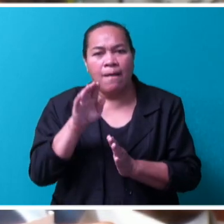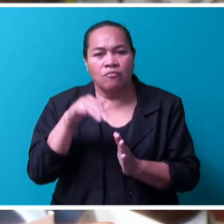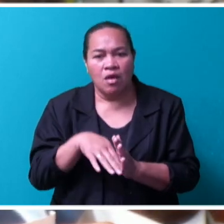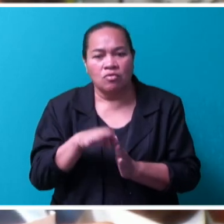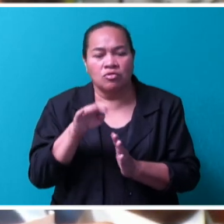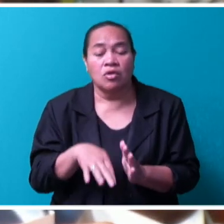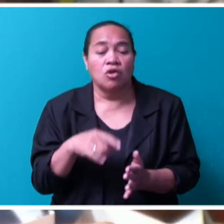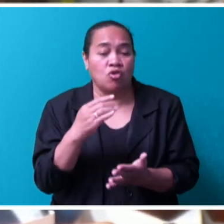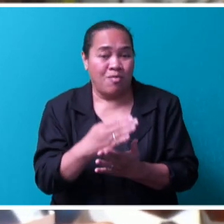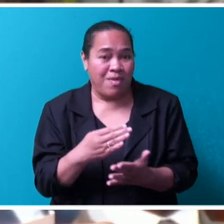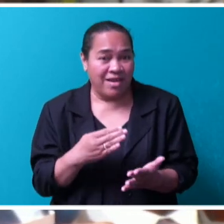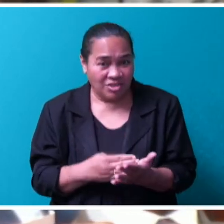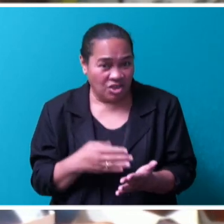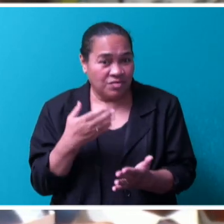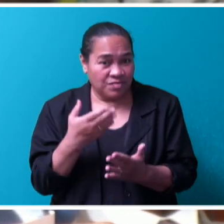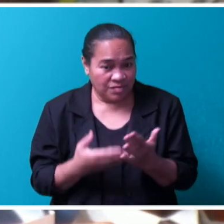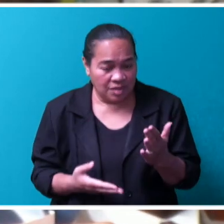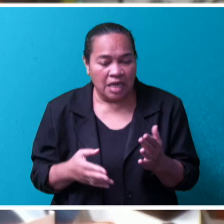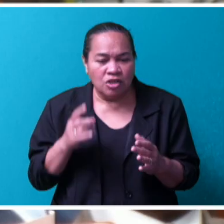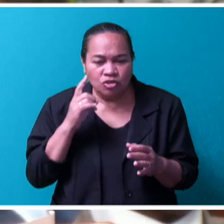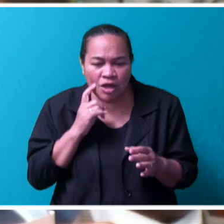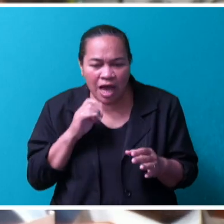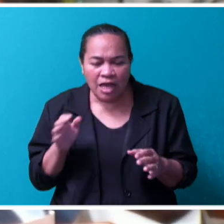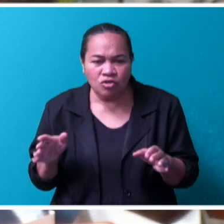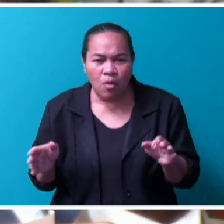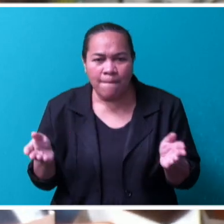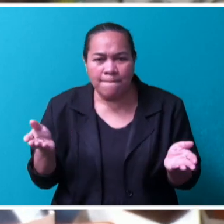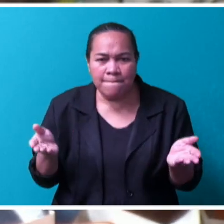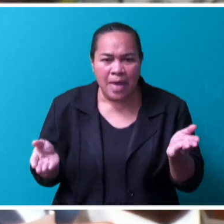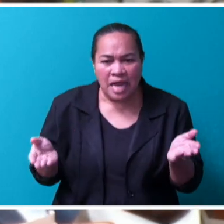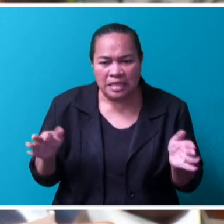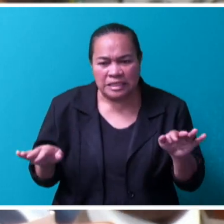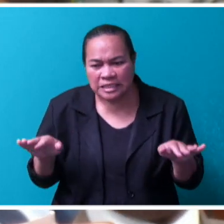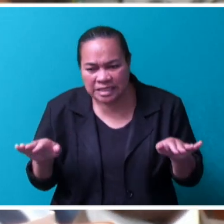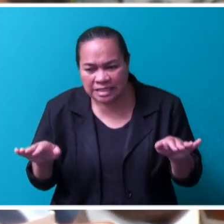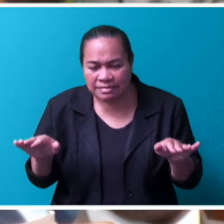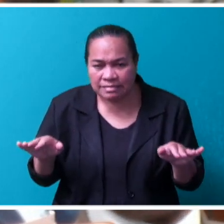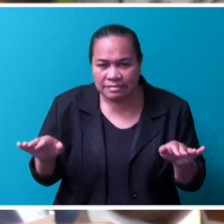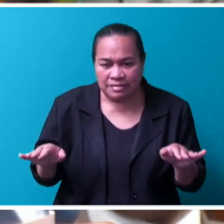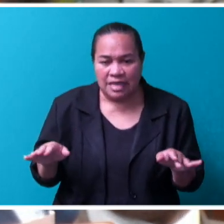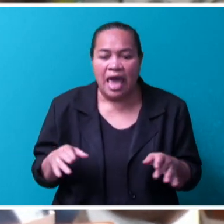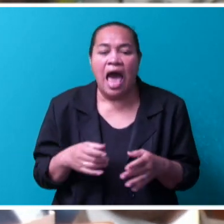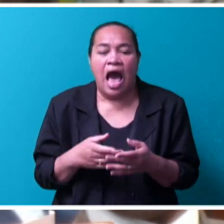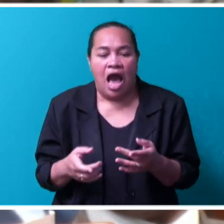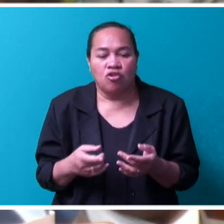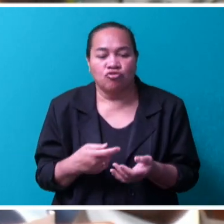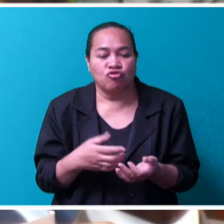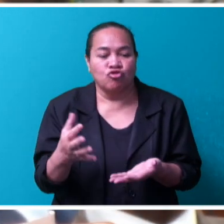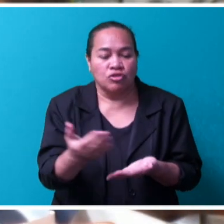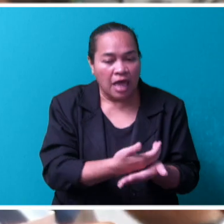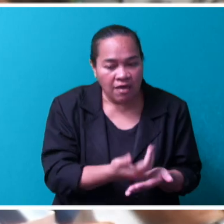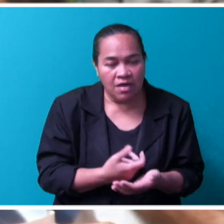had to balance carefully spending with delivery. And I commend the Ministry